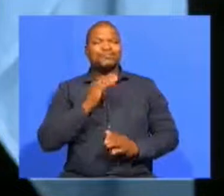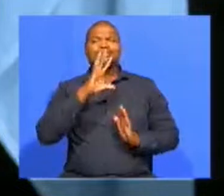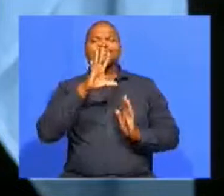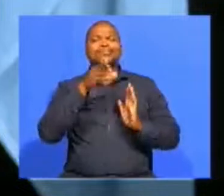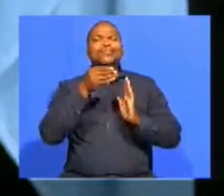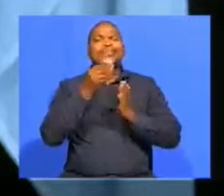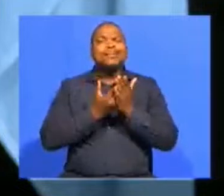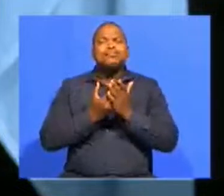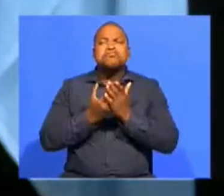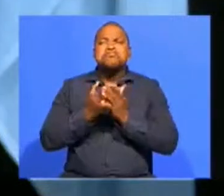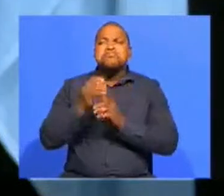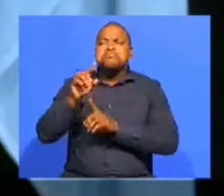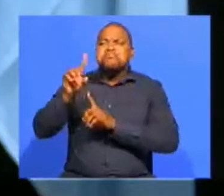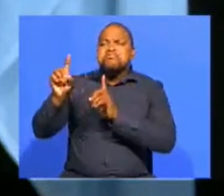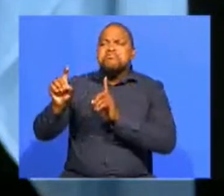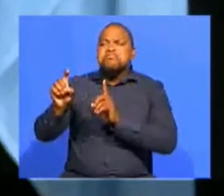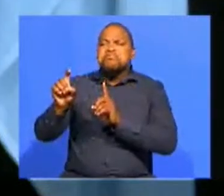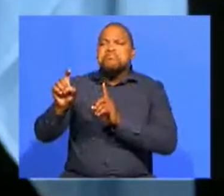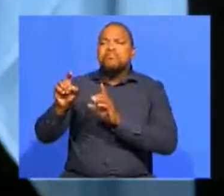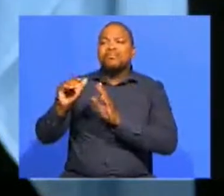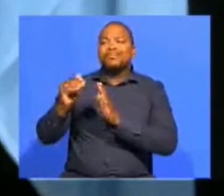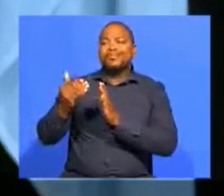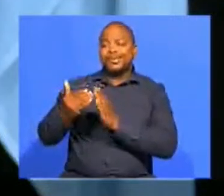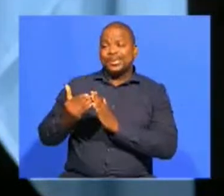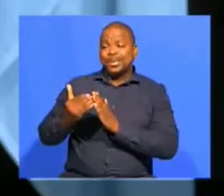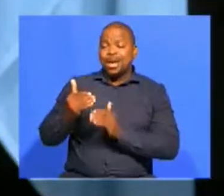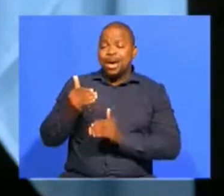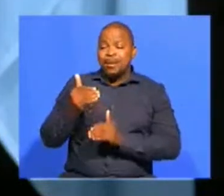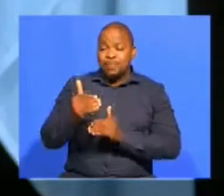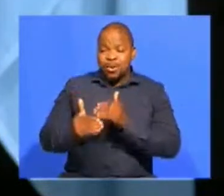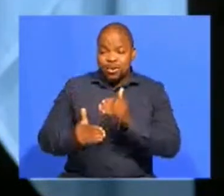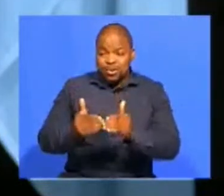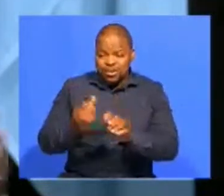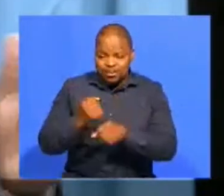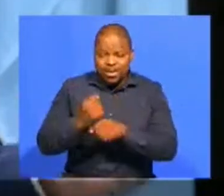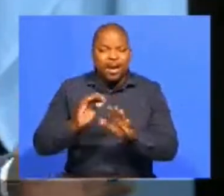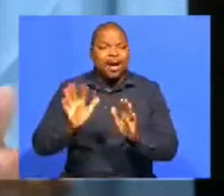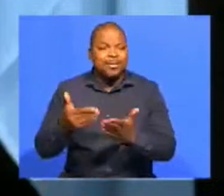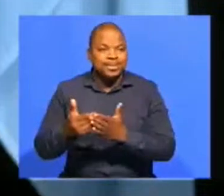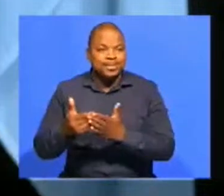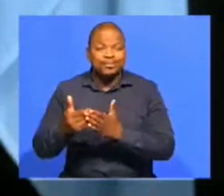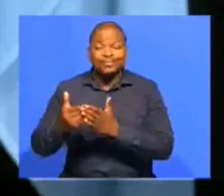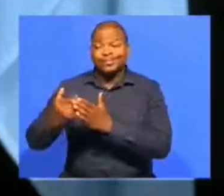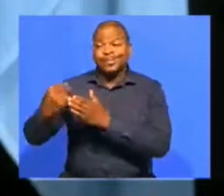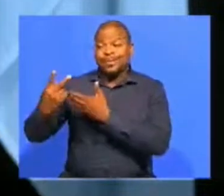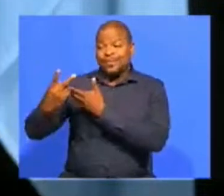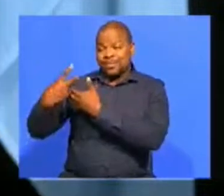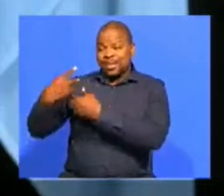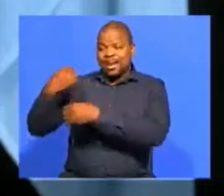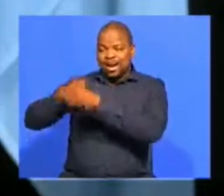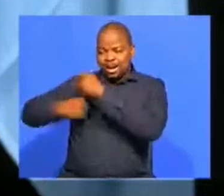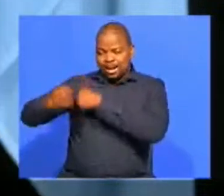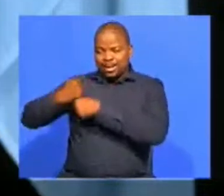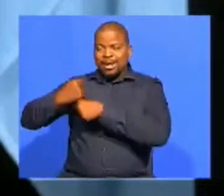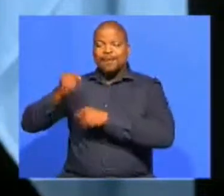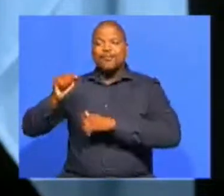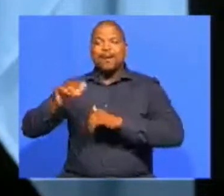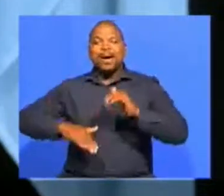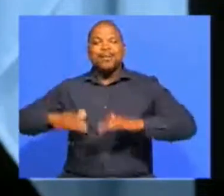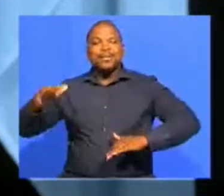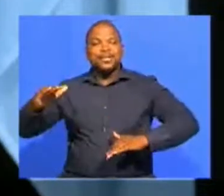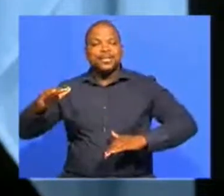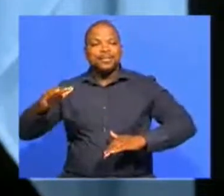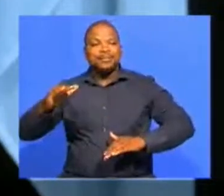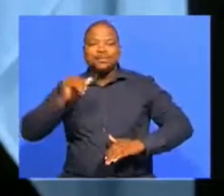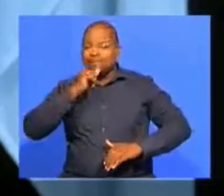perspective some of the questions, which seem to be rooted in the progress that has been made since the visit of Dr. Masisi to the Bahamas. Let us